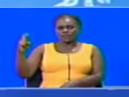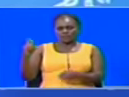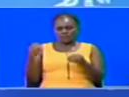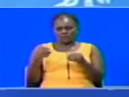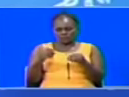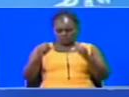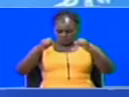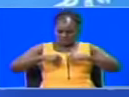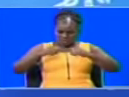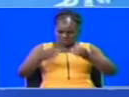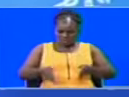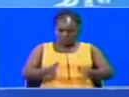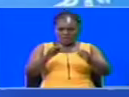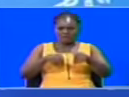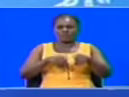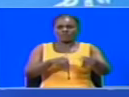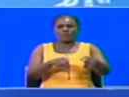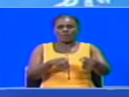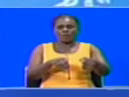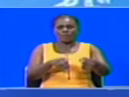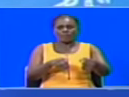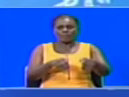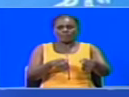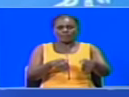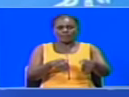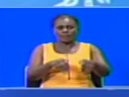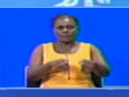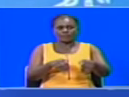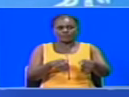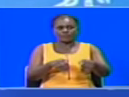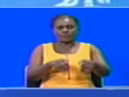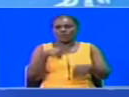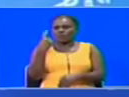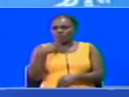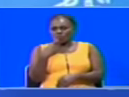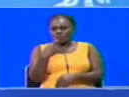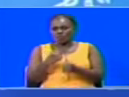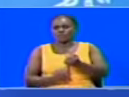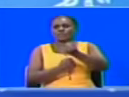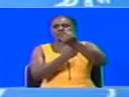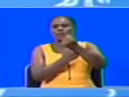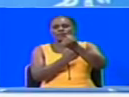forge a way forward on the latest intrigues in NASA and who they will be supporting. All right, let's